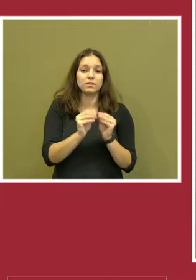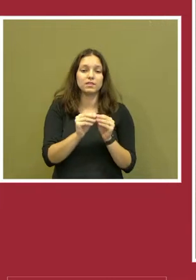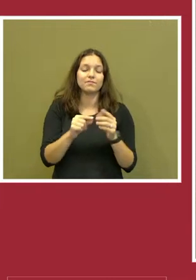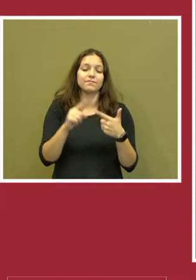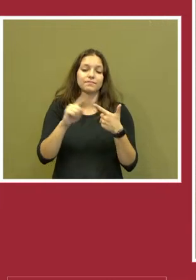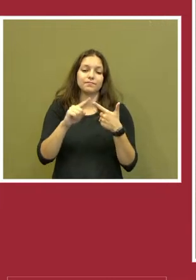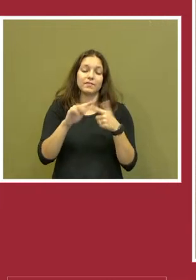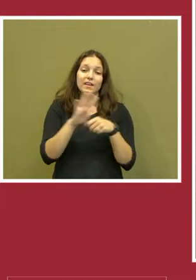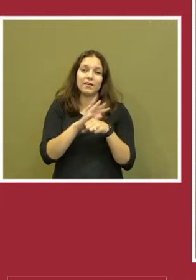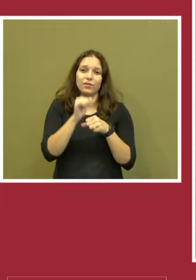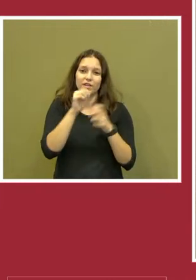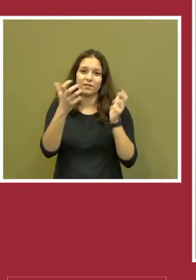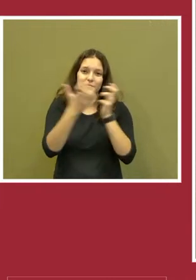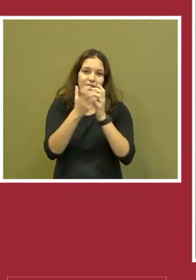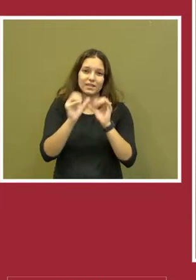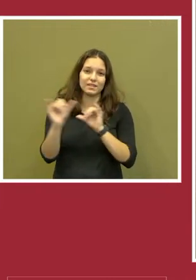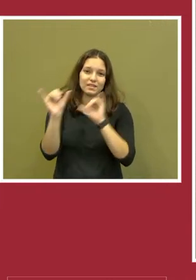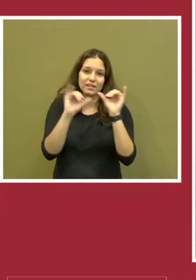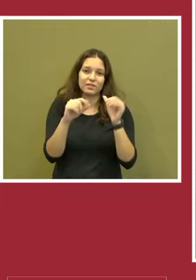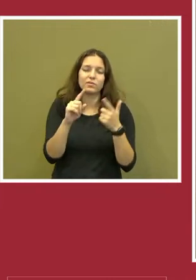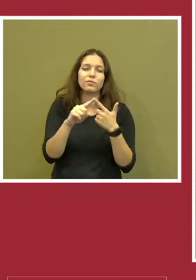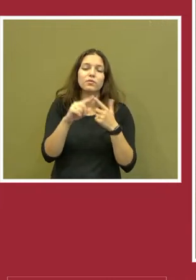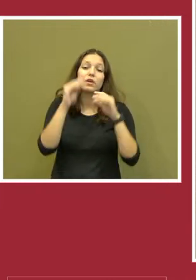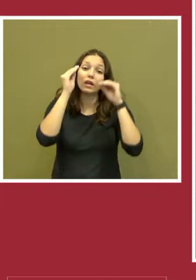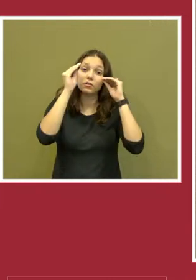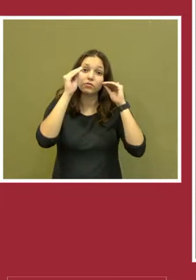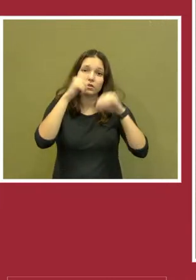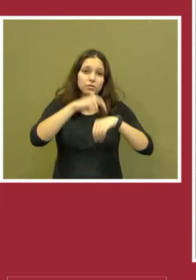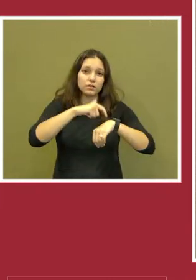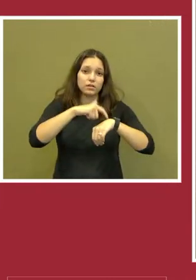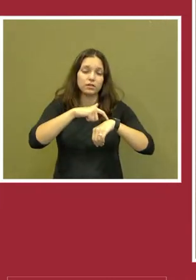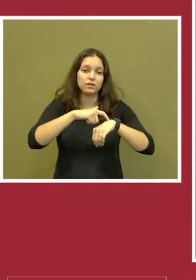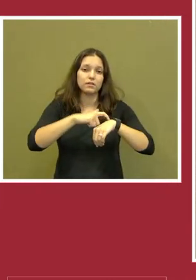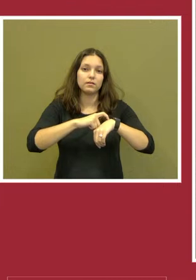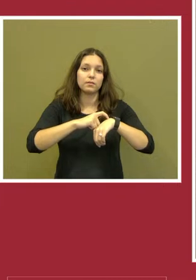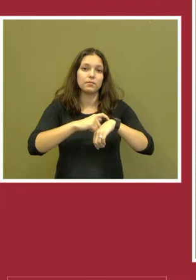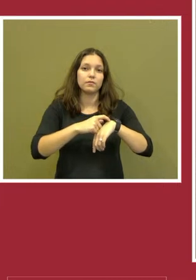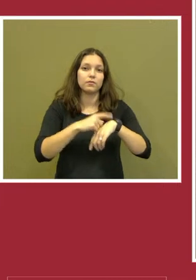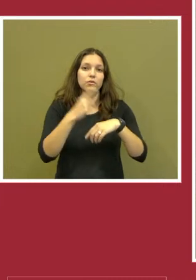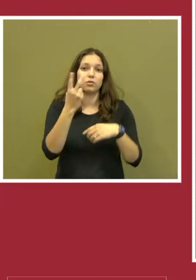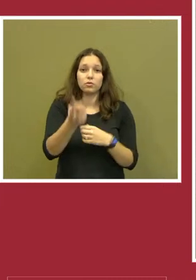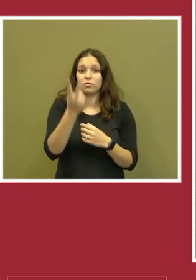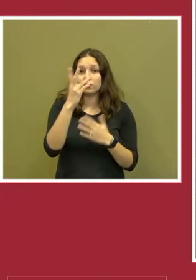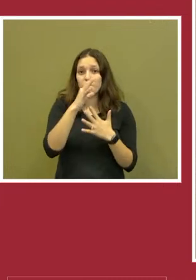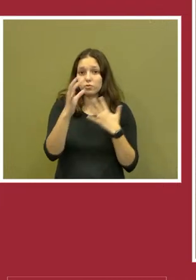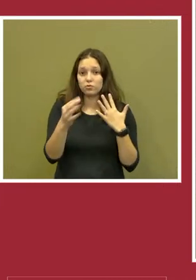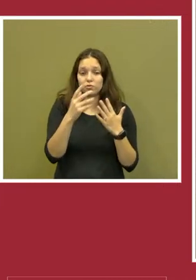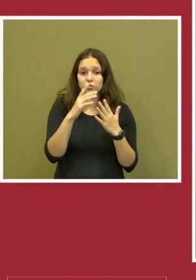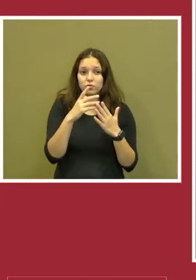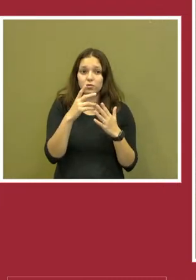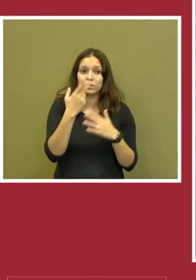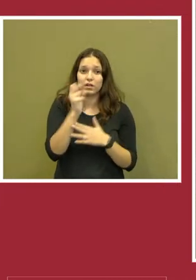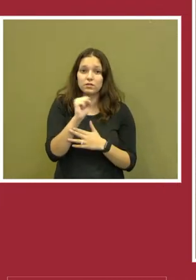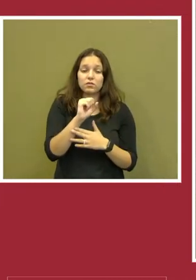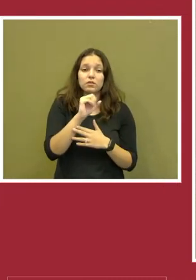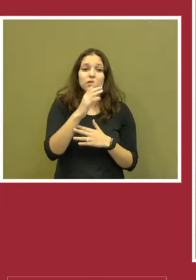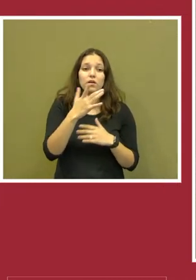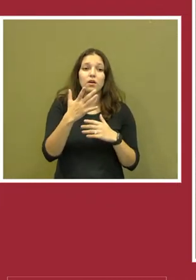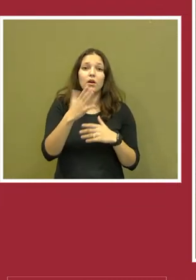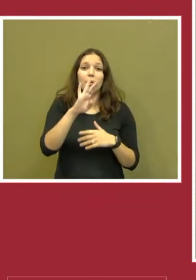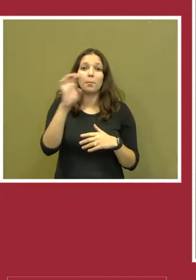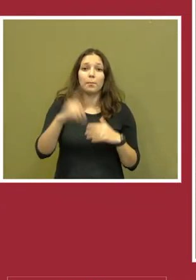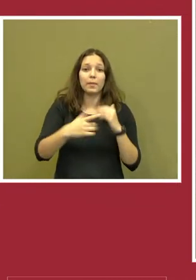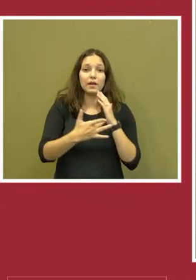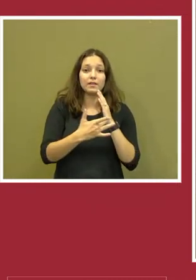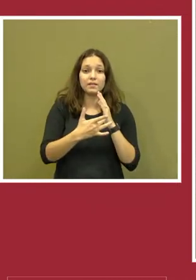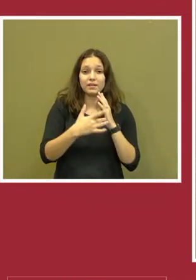the standards was with instructional time at our 2 choice high schools, Ben Tech Academy and Realms High